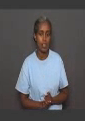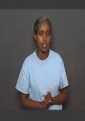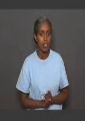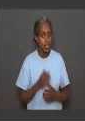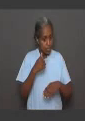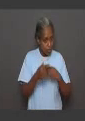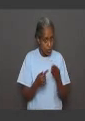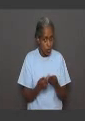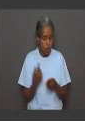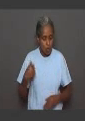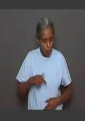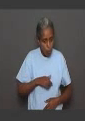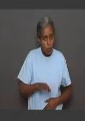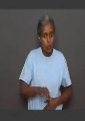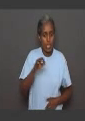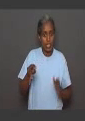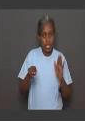So, we get